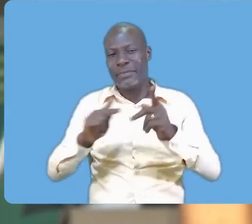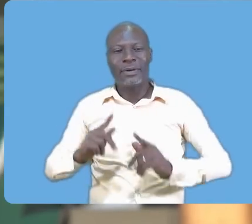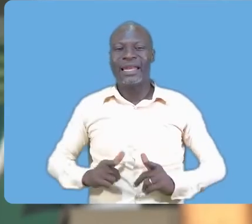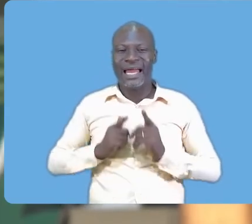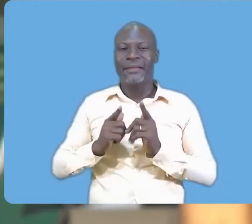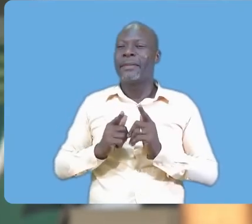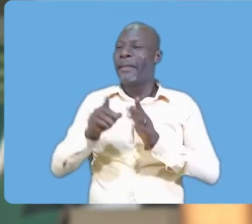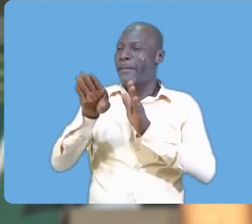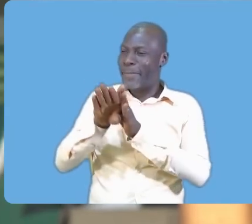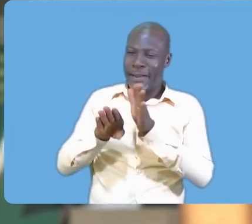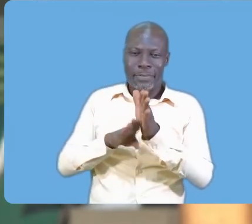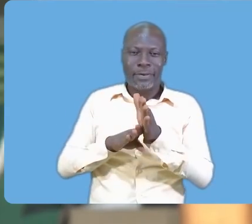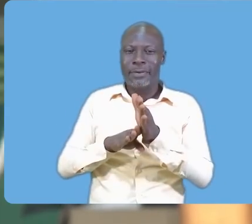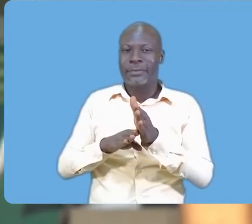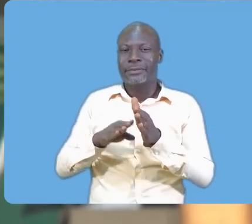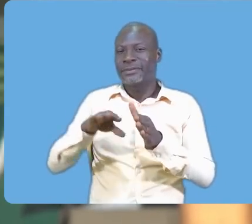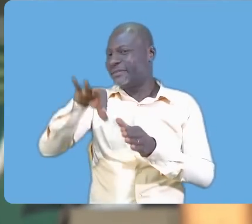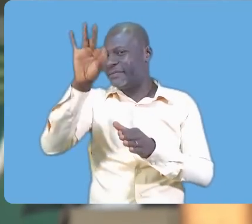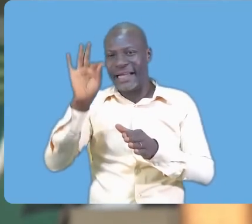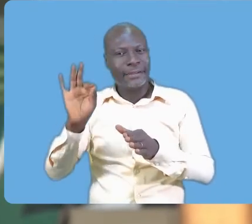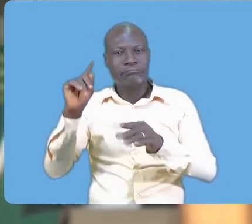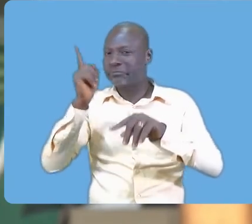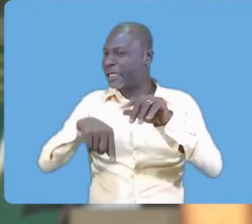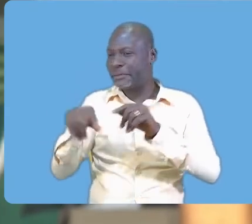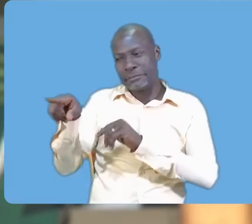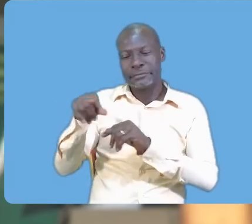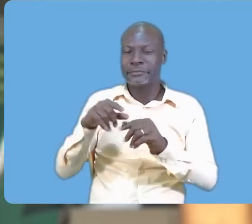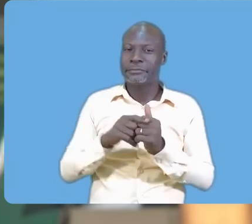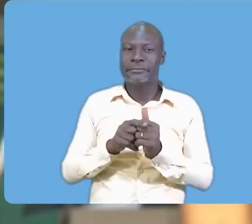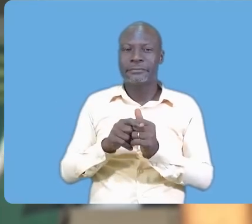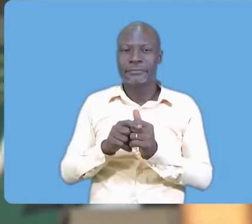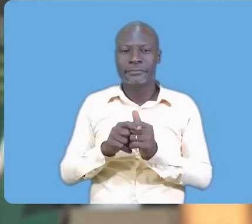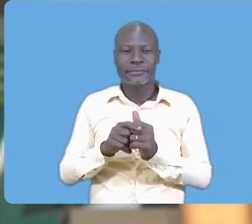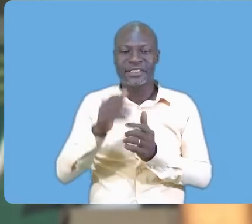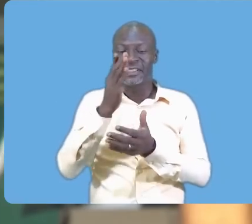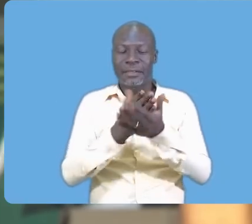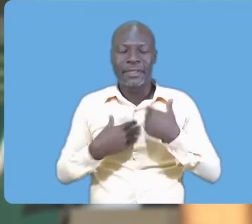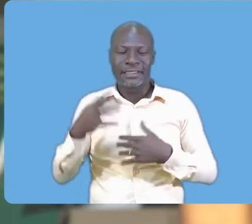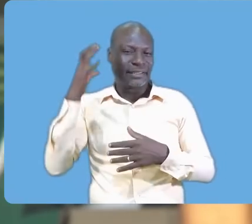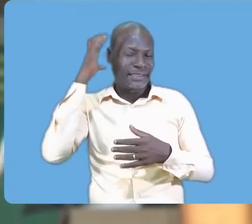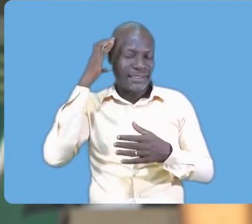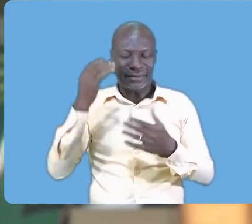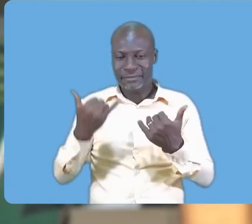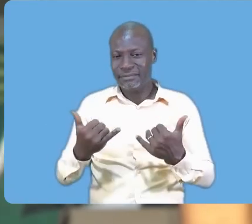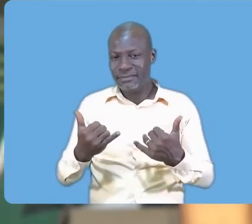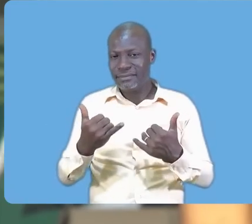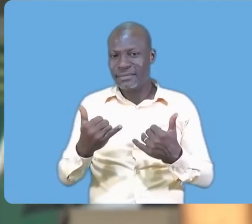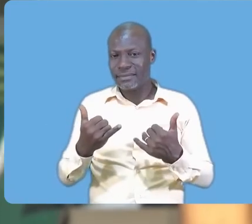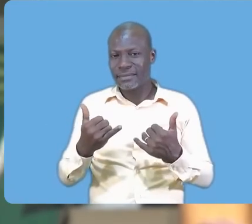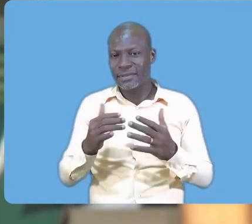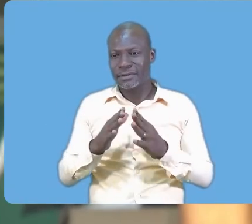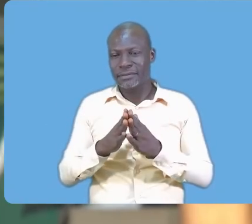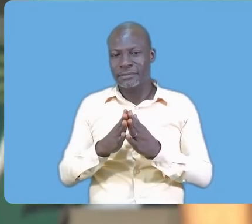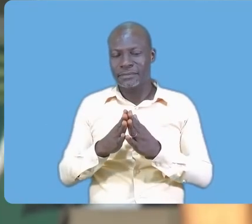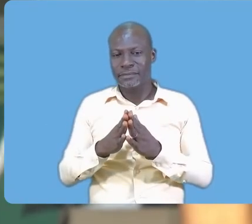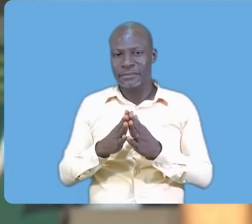Bible, Bible, Bible, very could do baby, not over Bible at a pa. Mekote ya opanino se. Say. So no decides to be